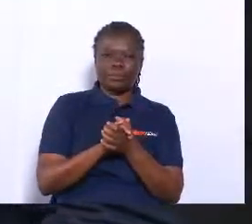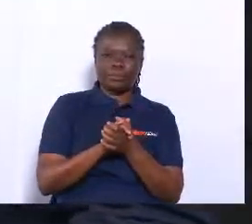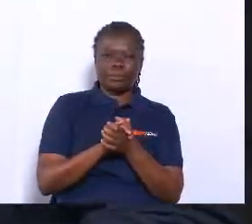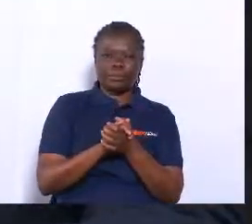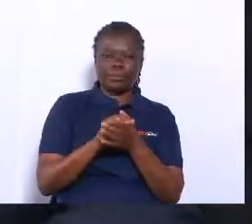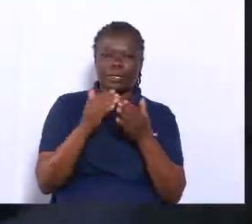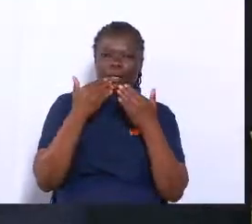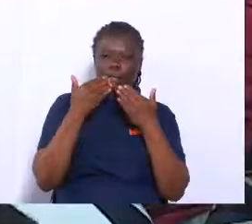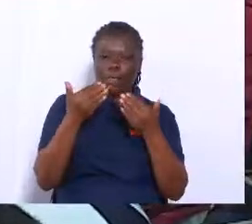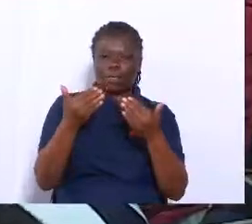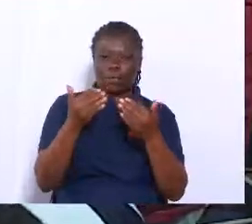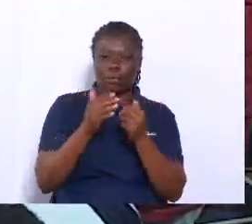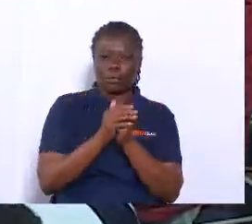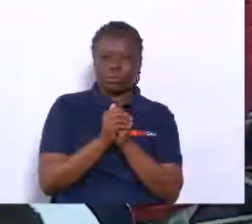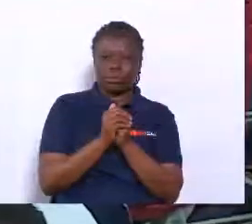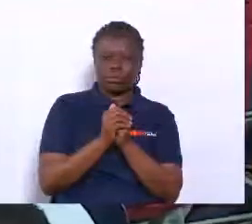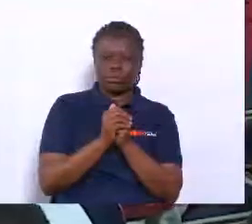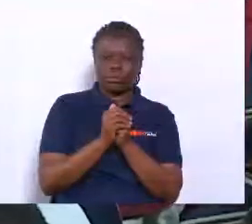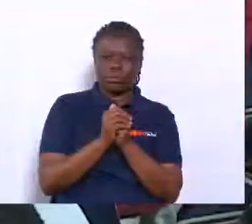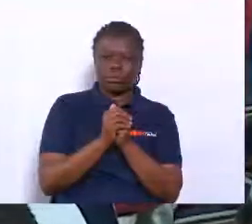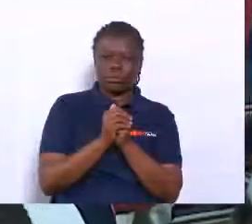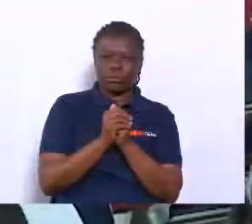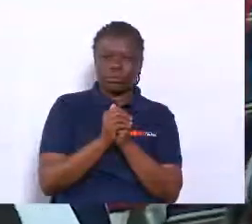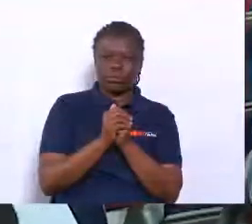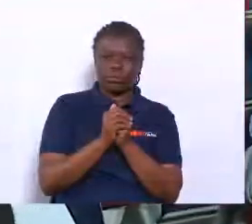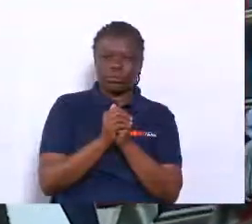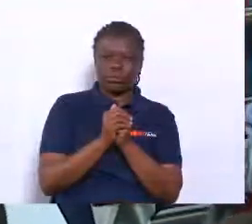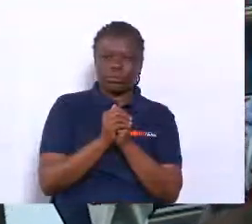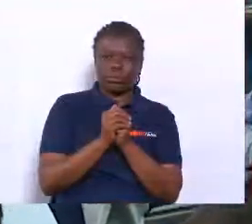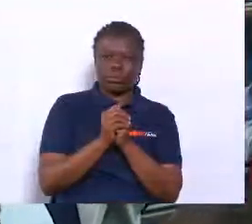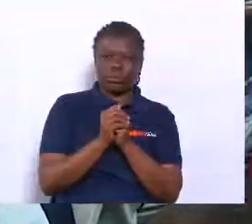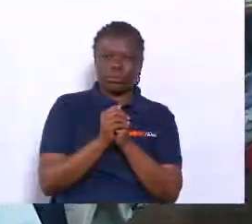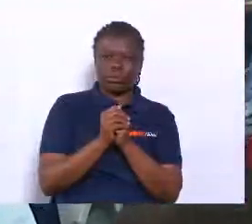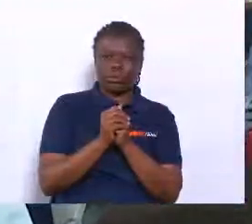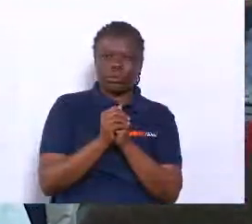so much. Tunaomba wakati tutakapo